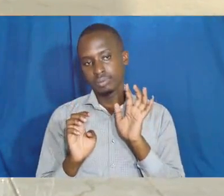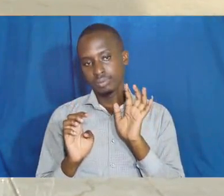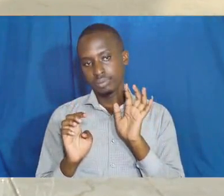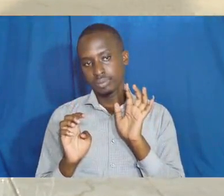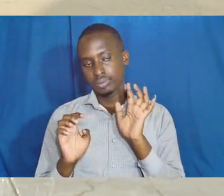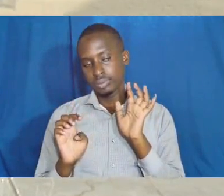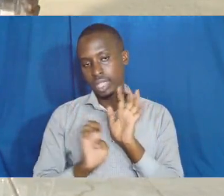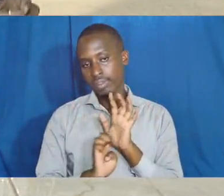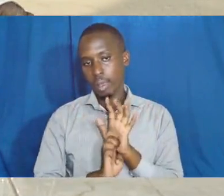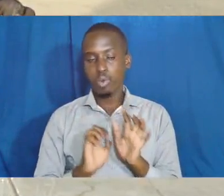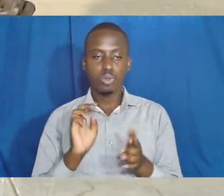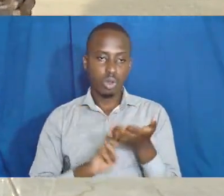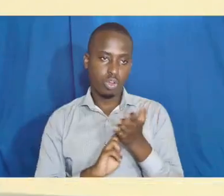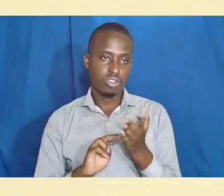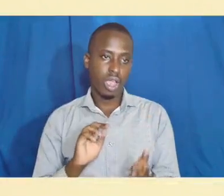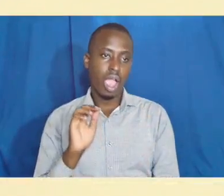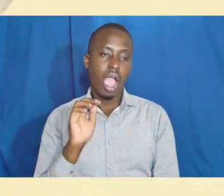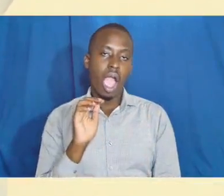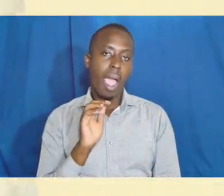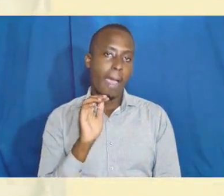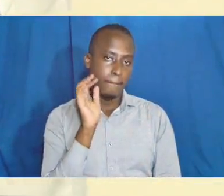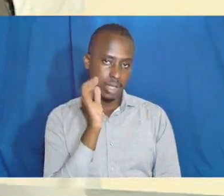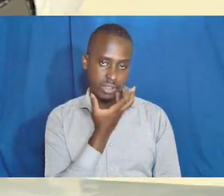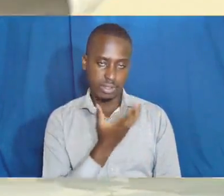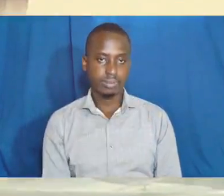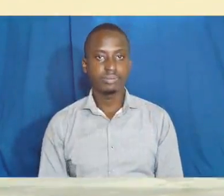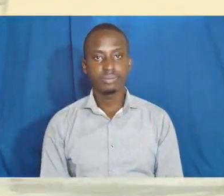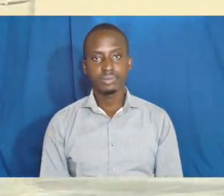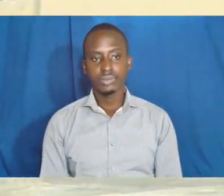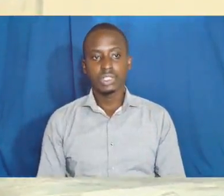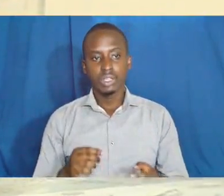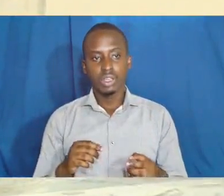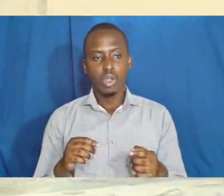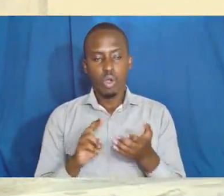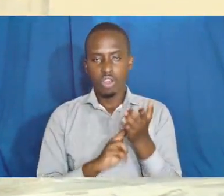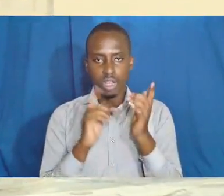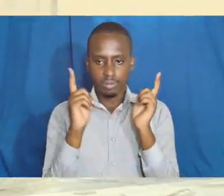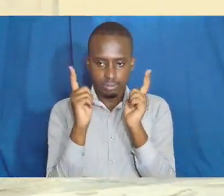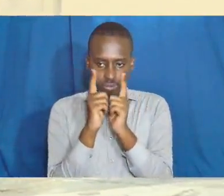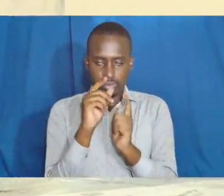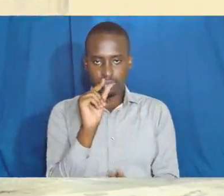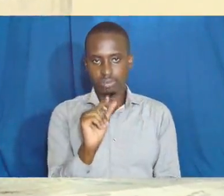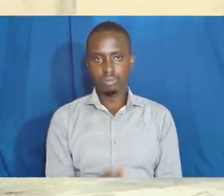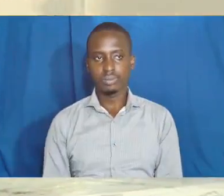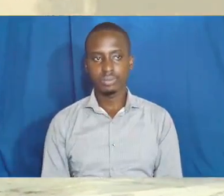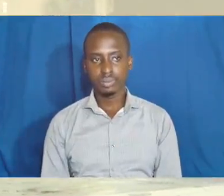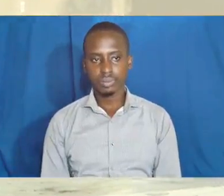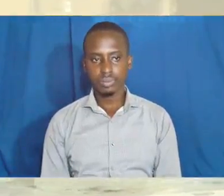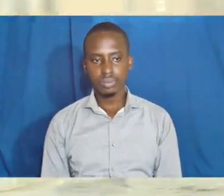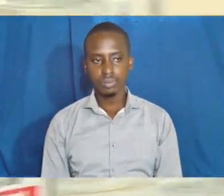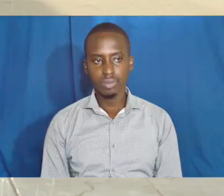water as an example. So we mix it with water. Let me use some small one. Can use this test tube.